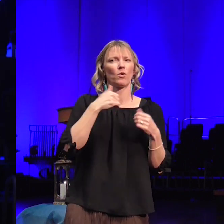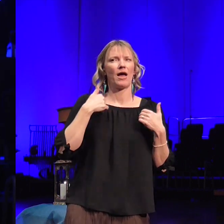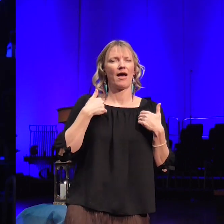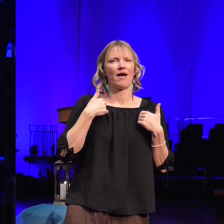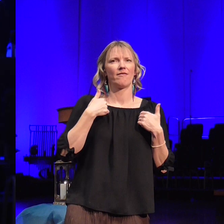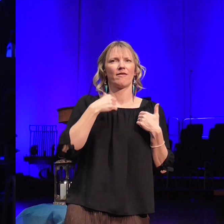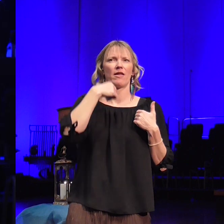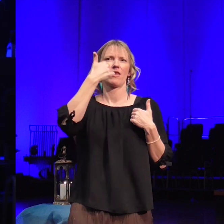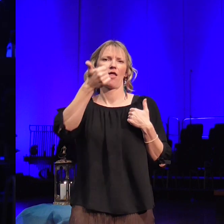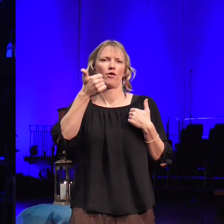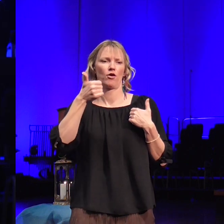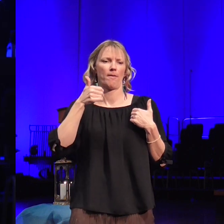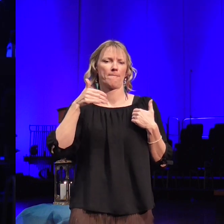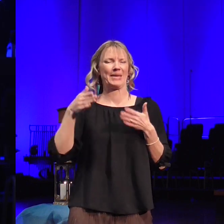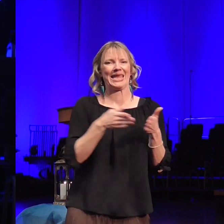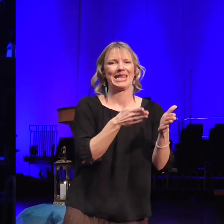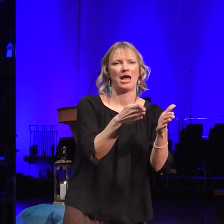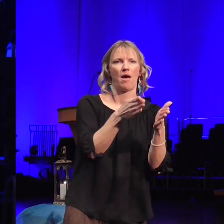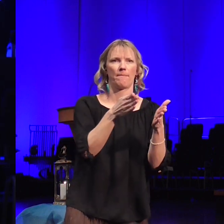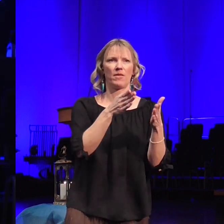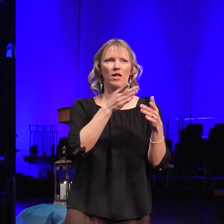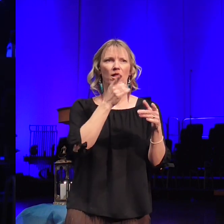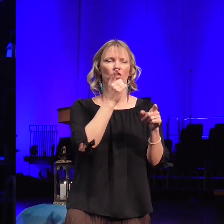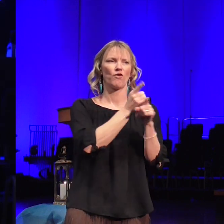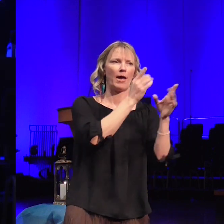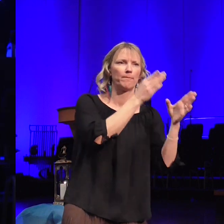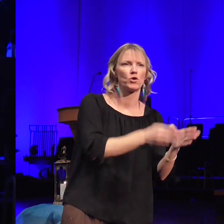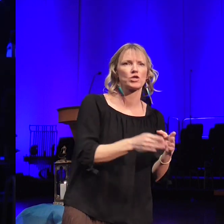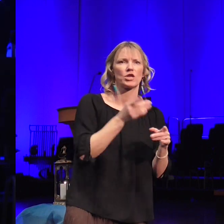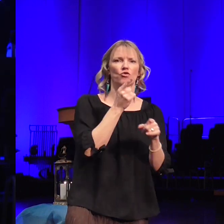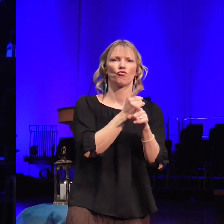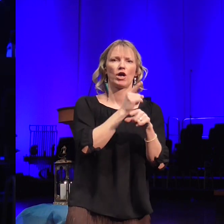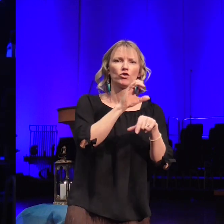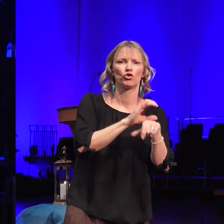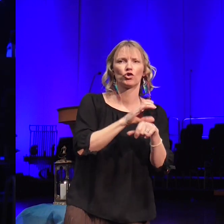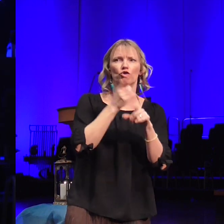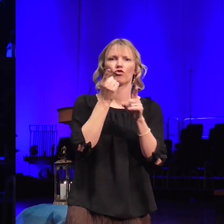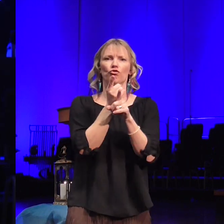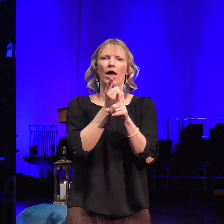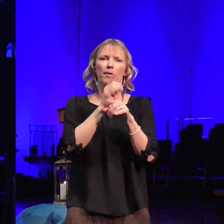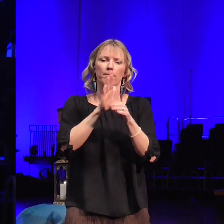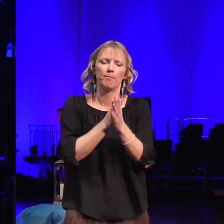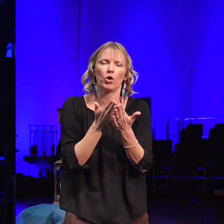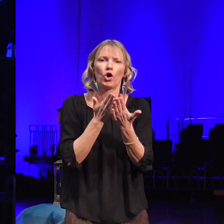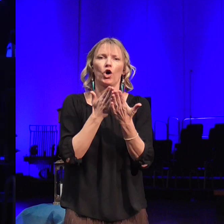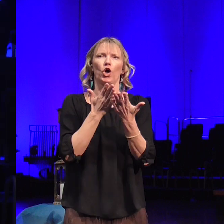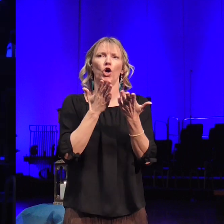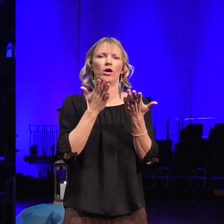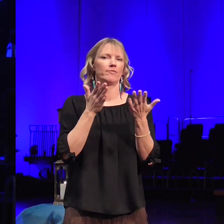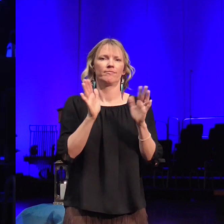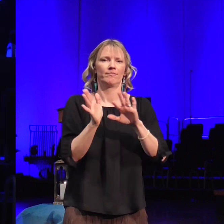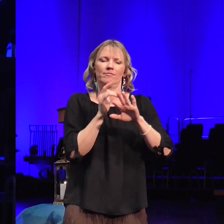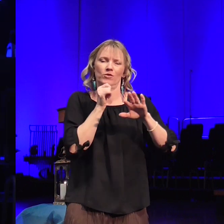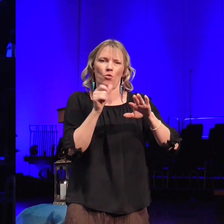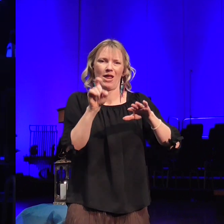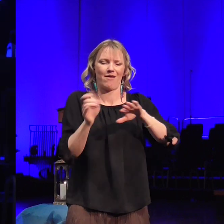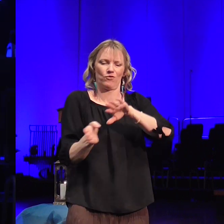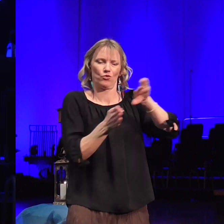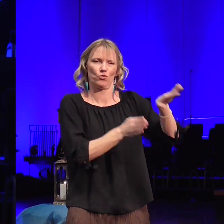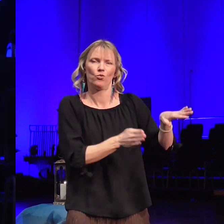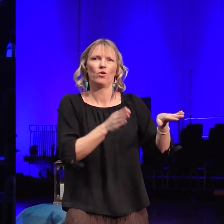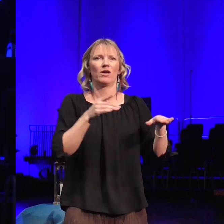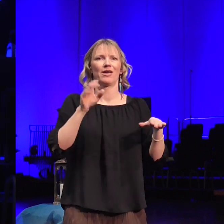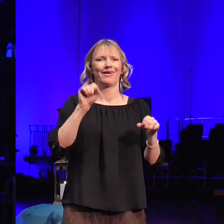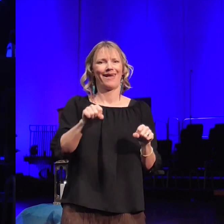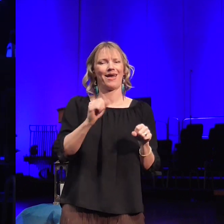or a right book or even a right church to connect through the sacrament that is our own consciousness, if we're willing to still